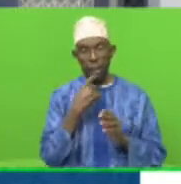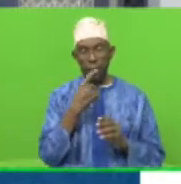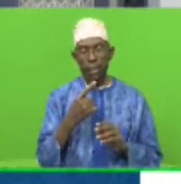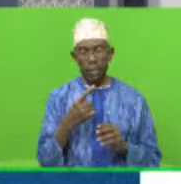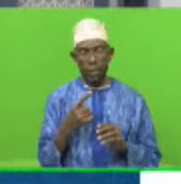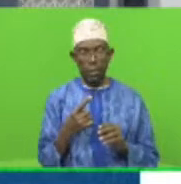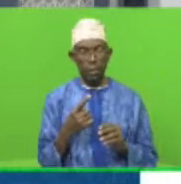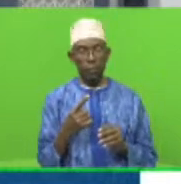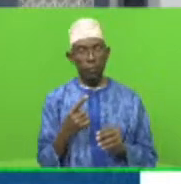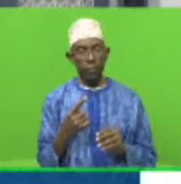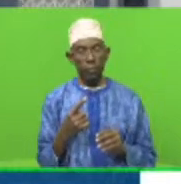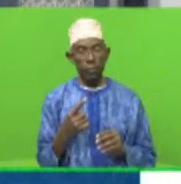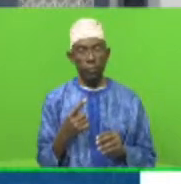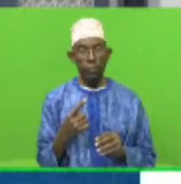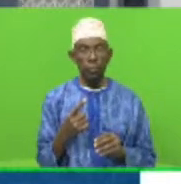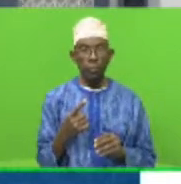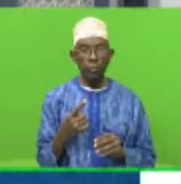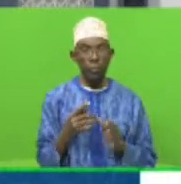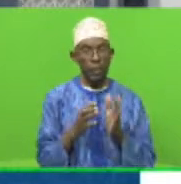very